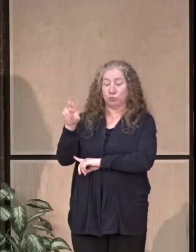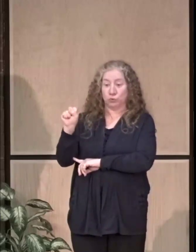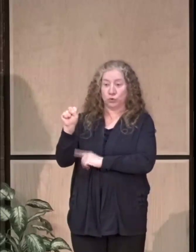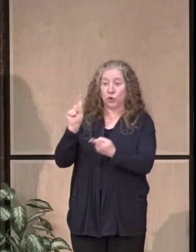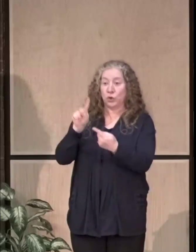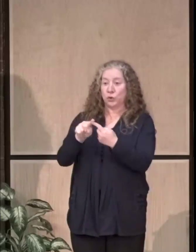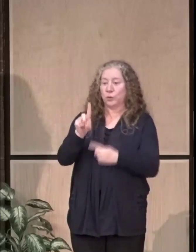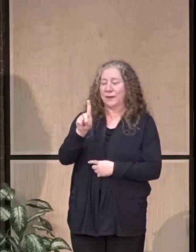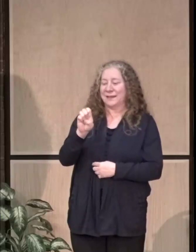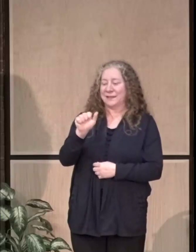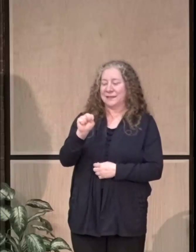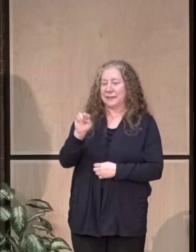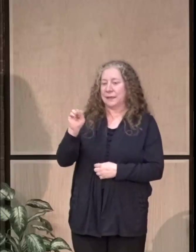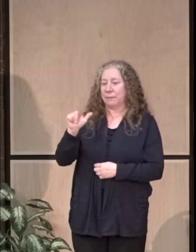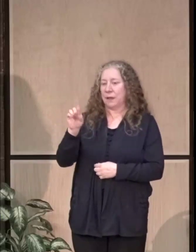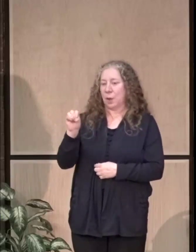Dean Malo.